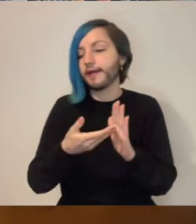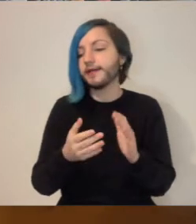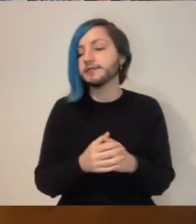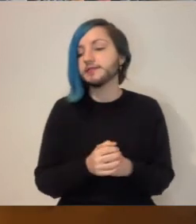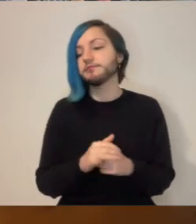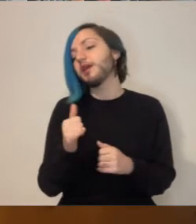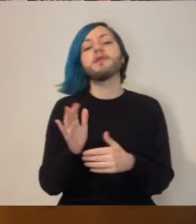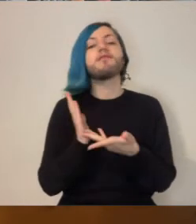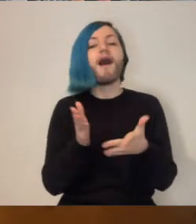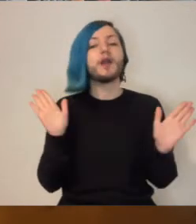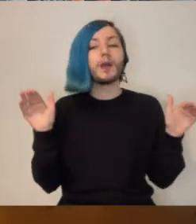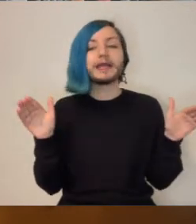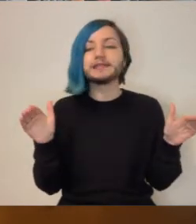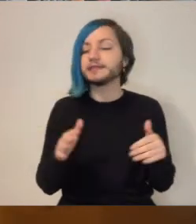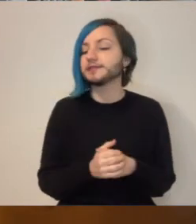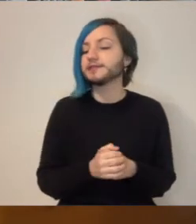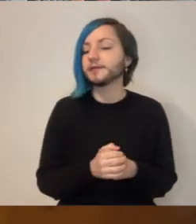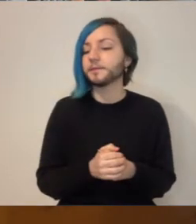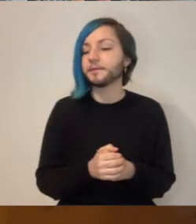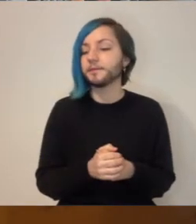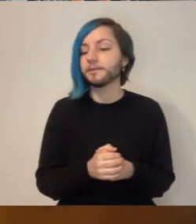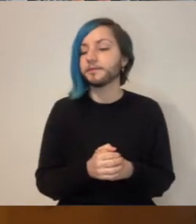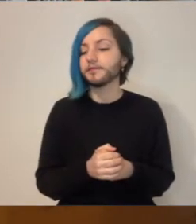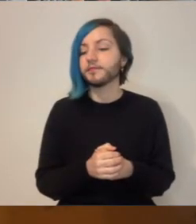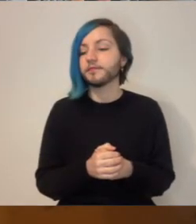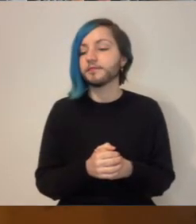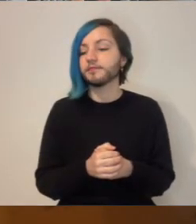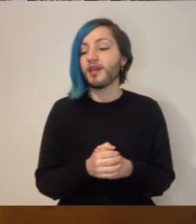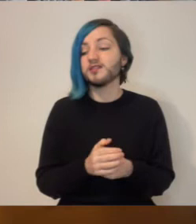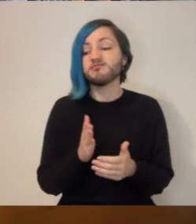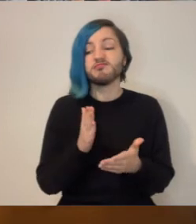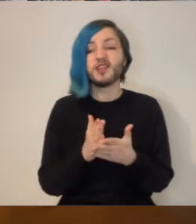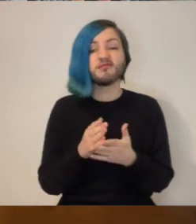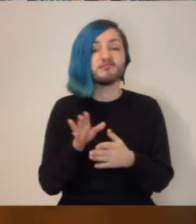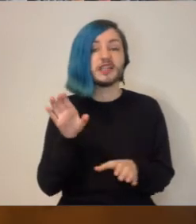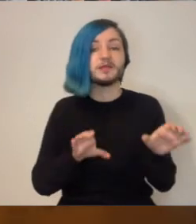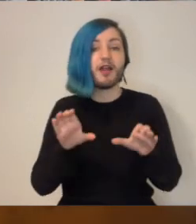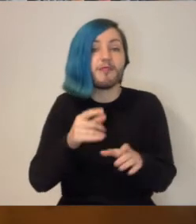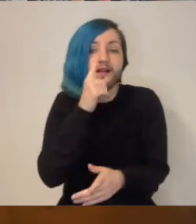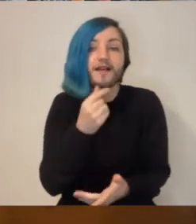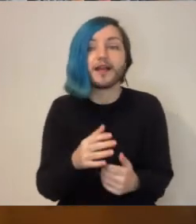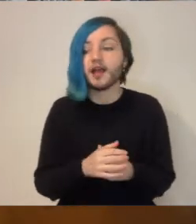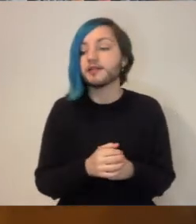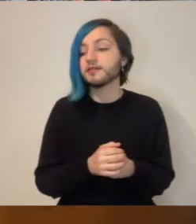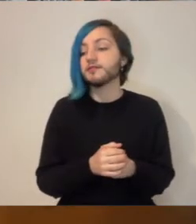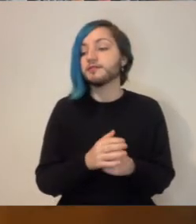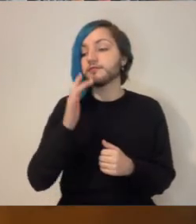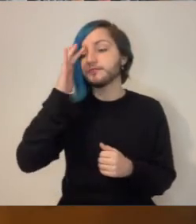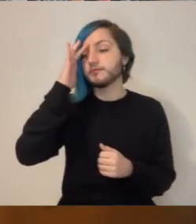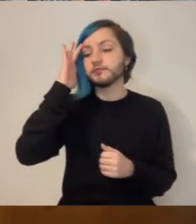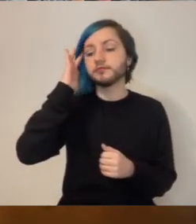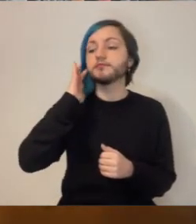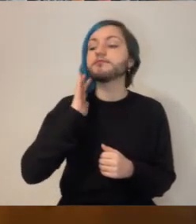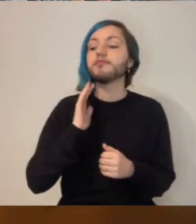kinds of expressions. I might give this one a little pair of wings. And yeah, you can really experiment and do